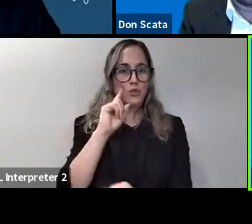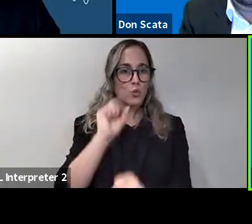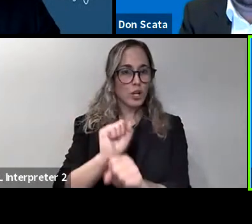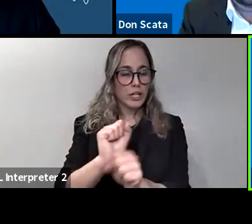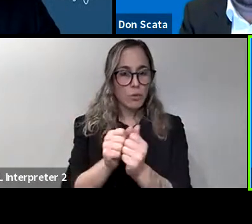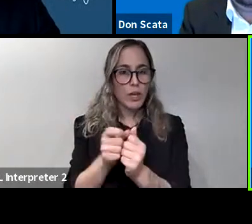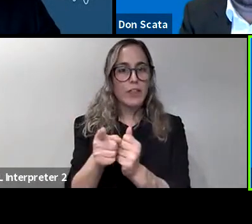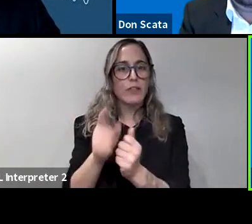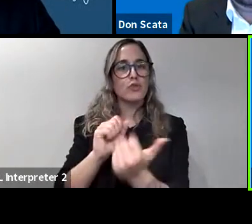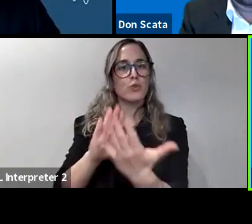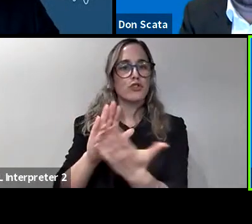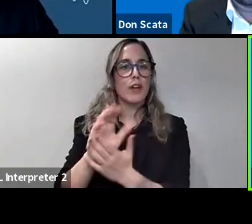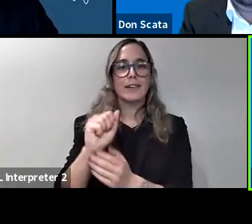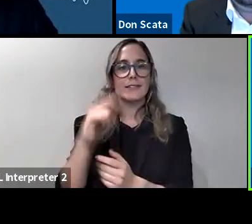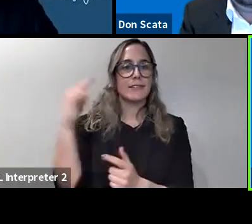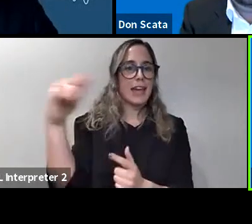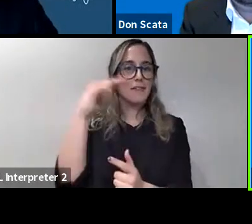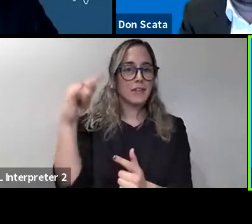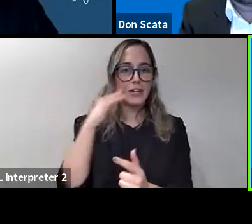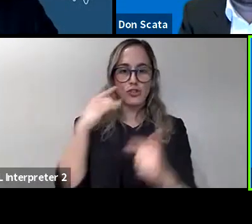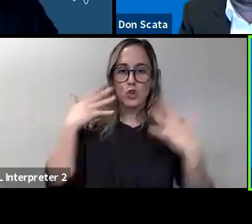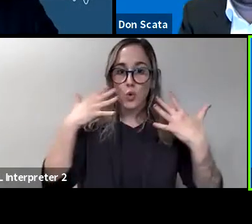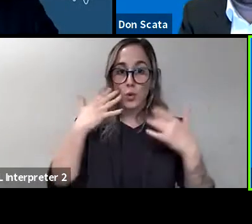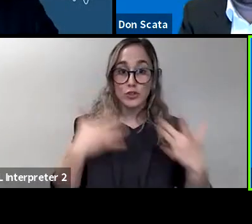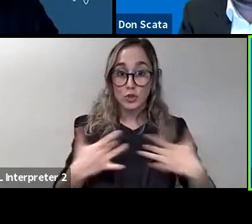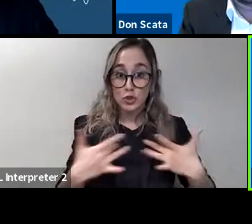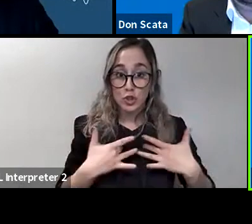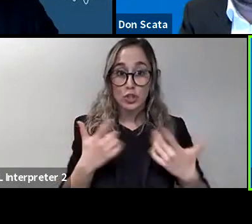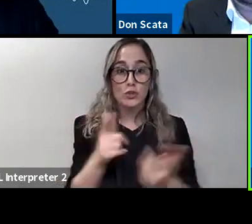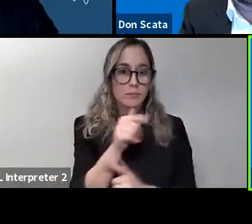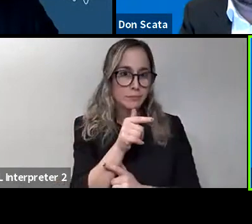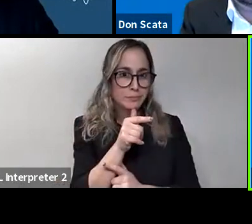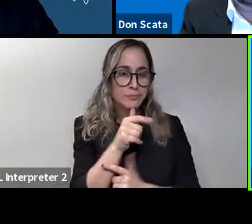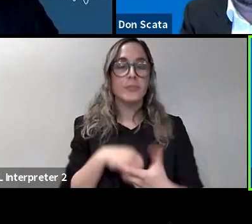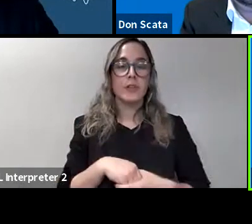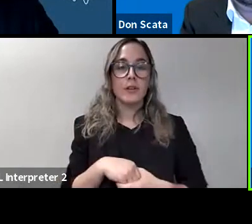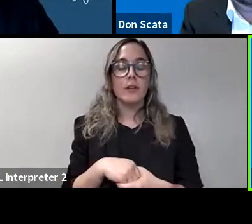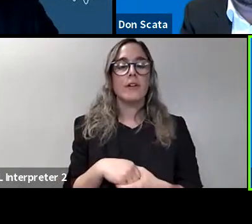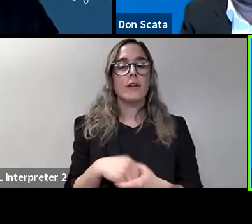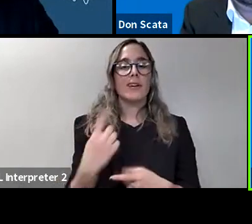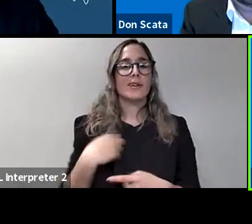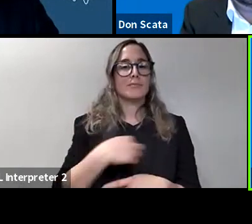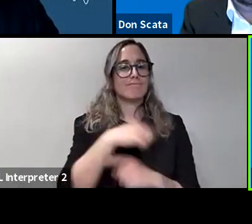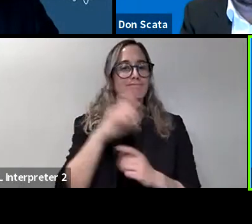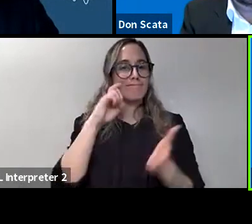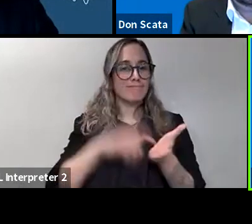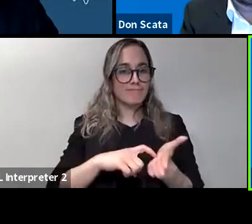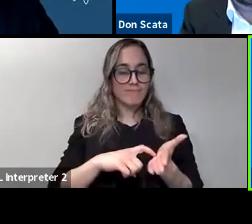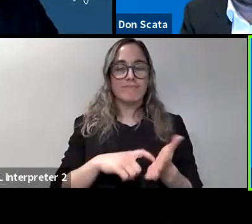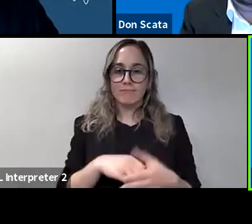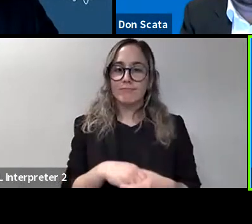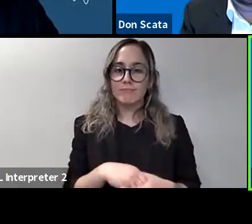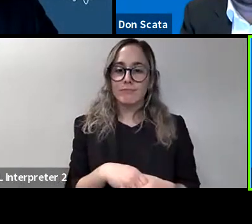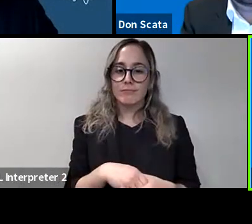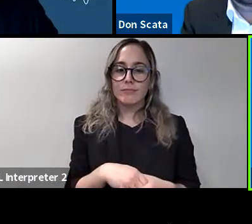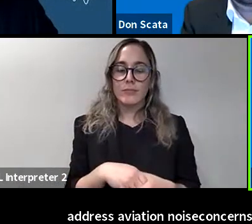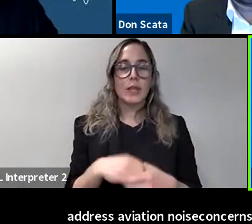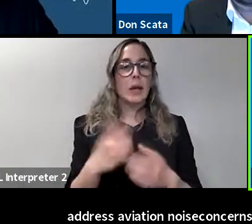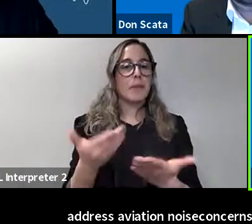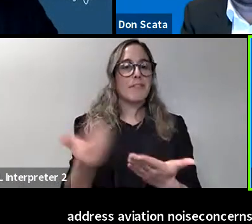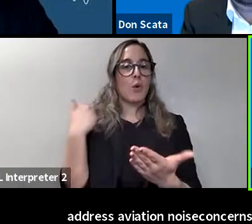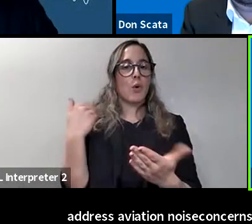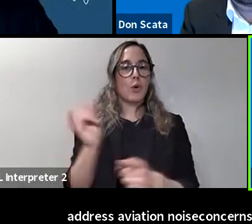address aviation noise concerns? We recognize, and we've noticed with before,